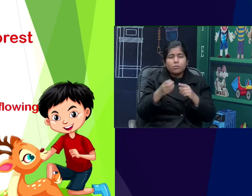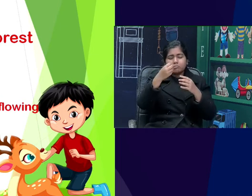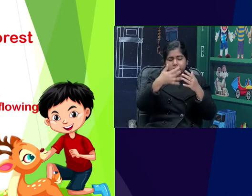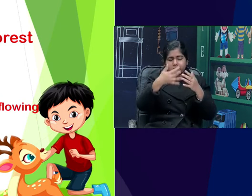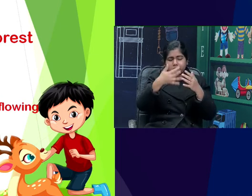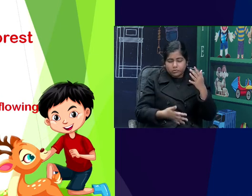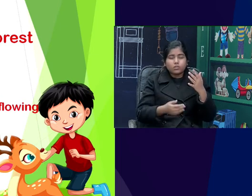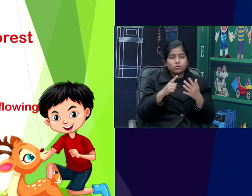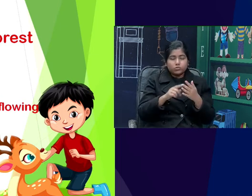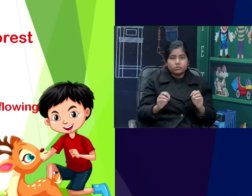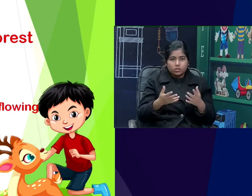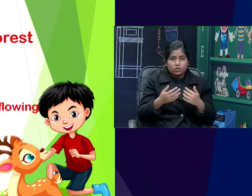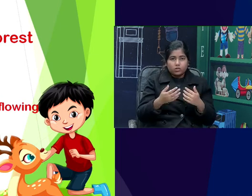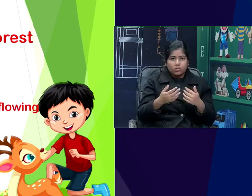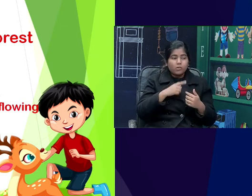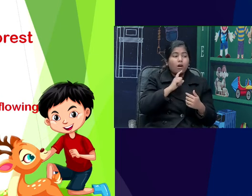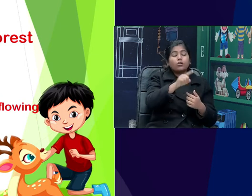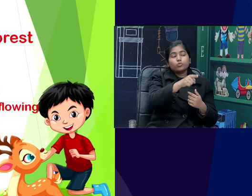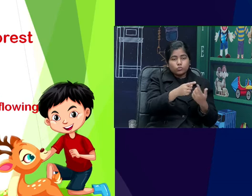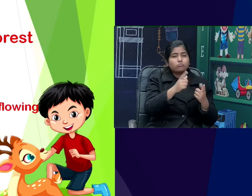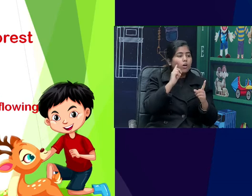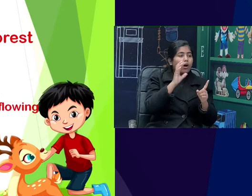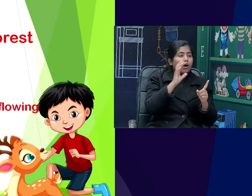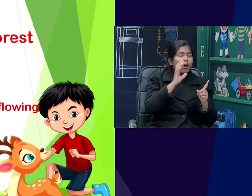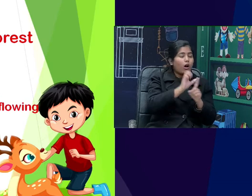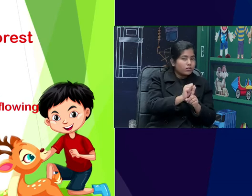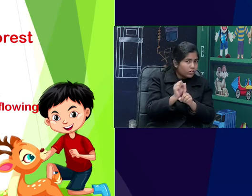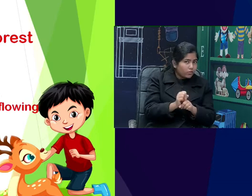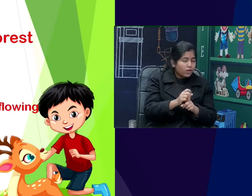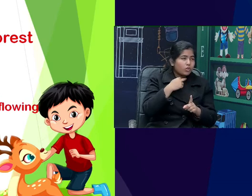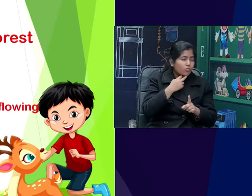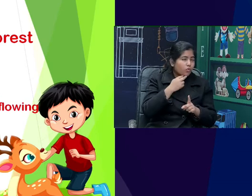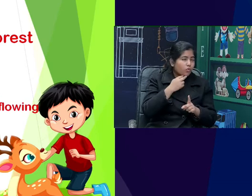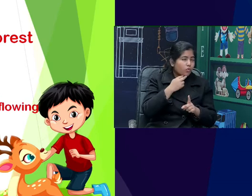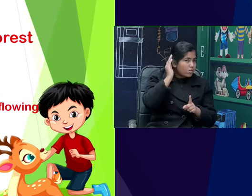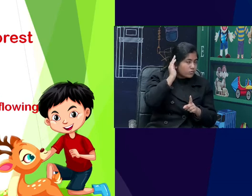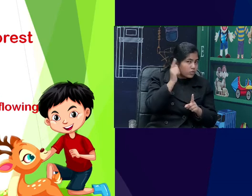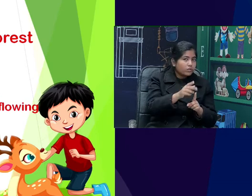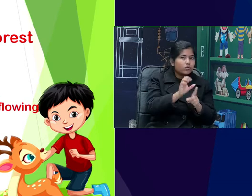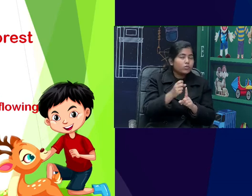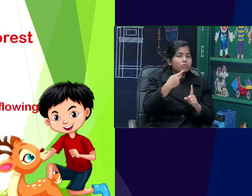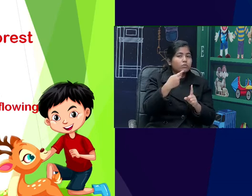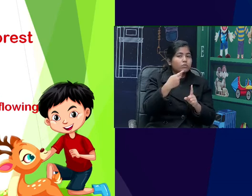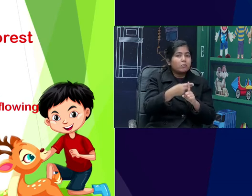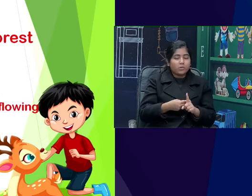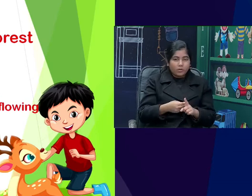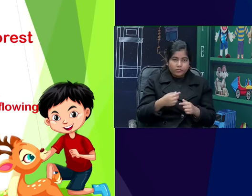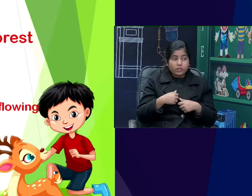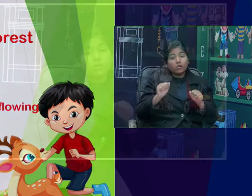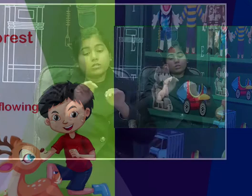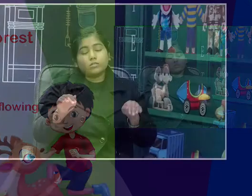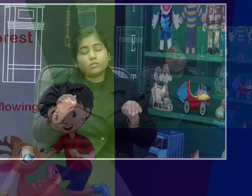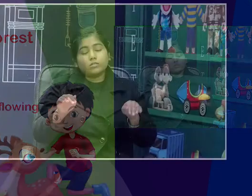one. Let's ask you to identify. I will ask you to identify. And students will also identify and they will send the